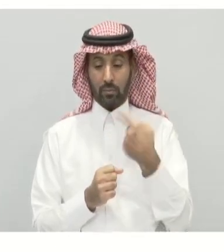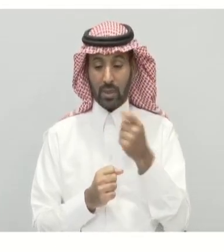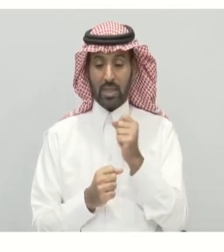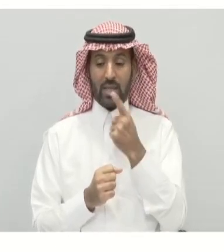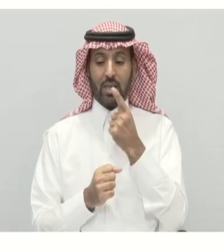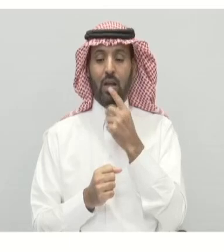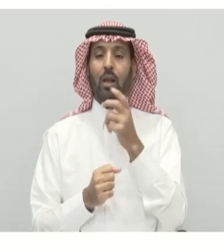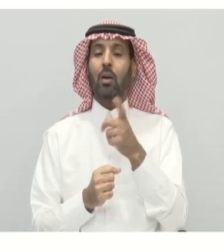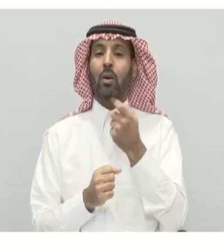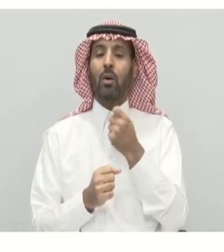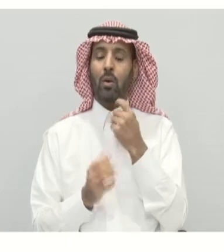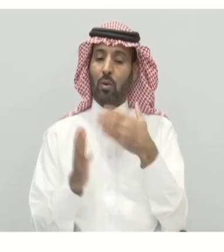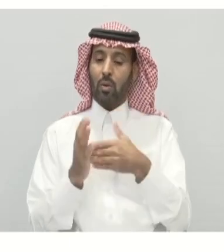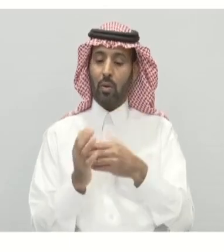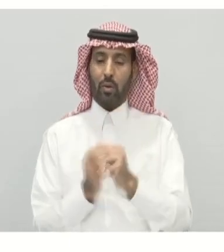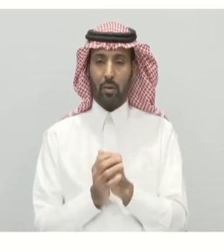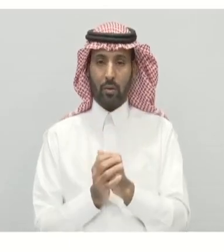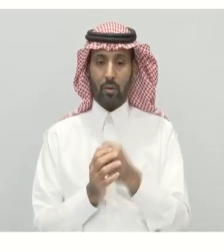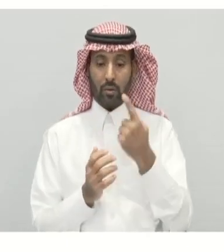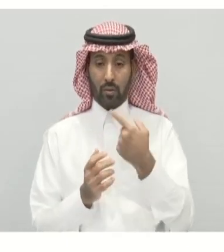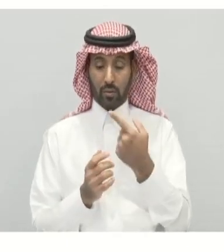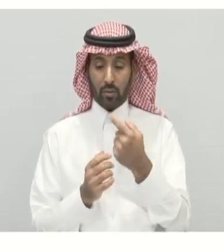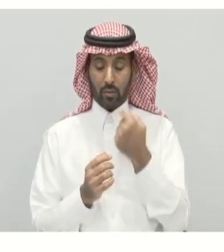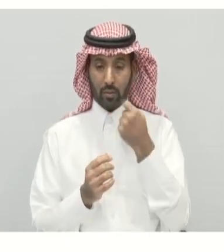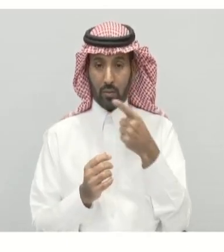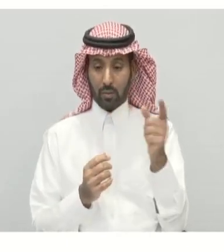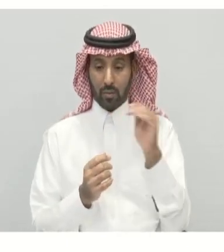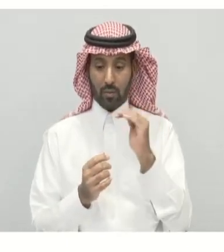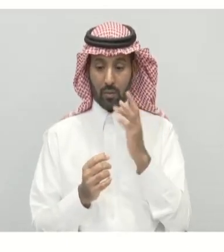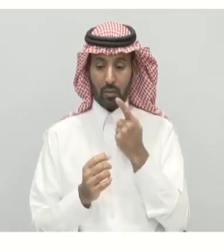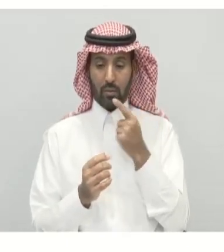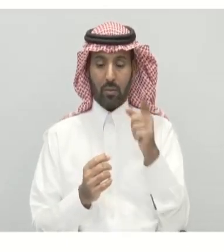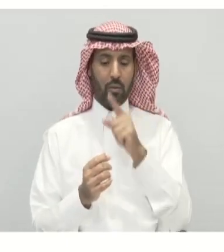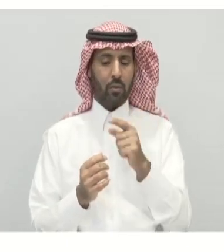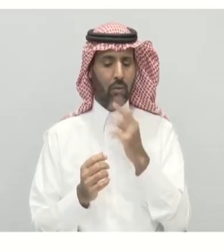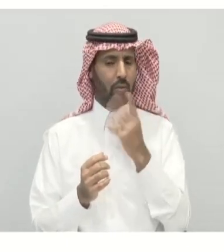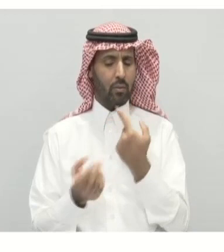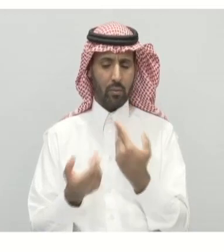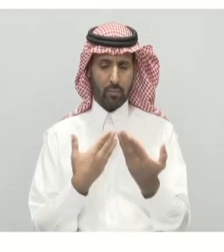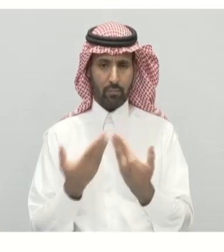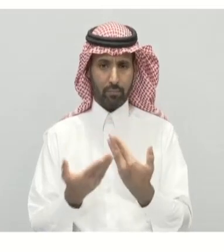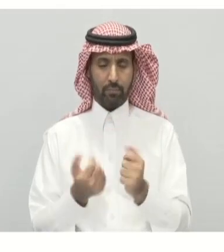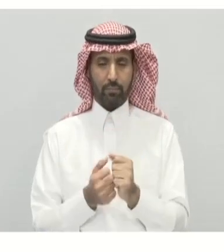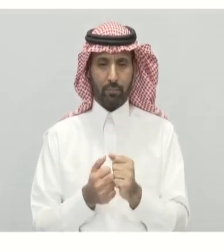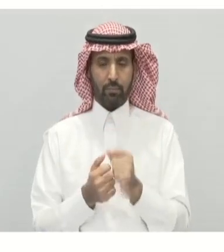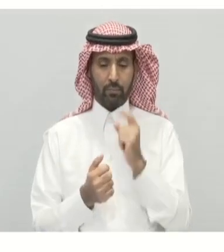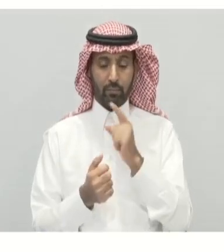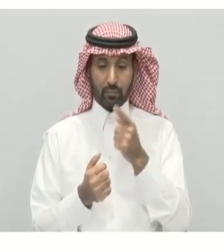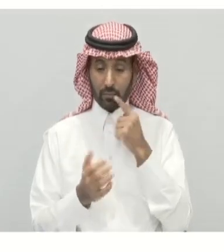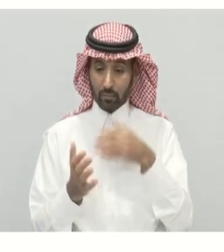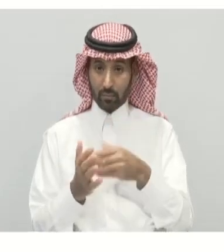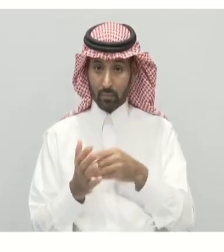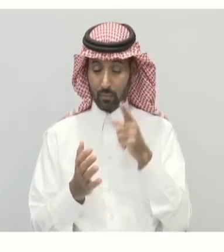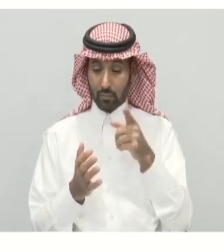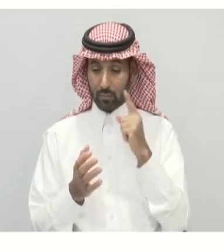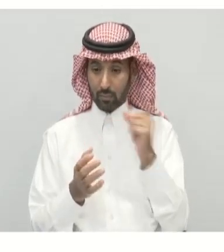the beginning or the end? And also answer some questions based on a conversation. And by the end, you